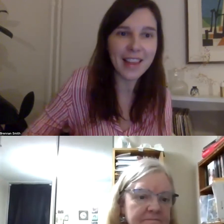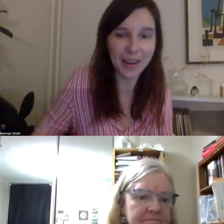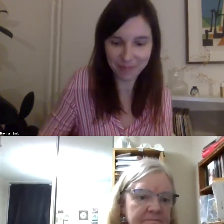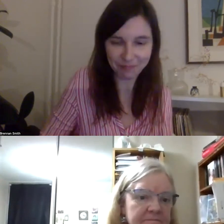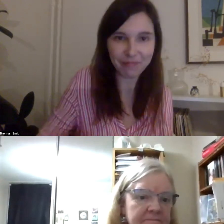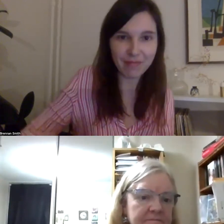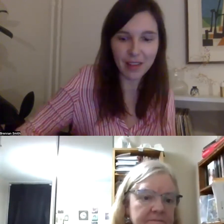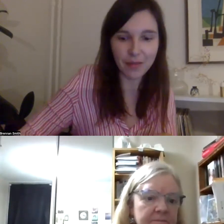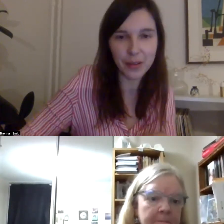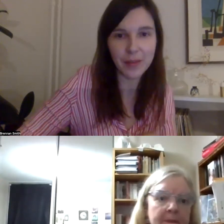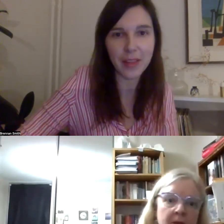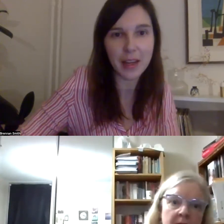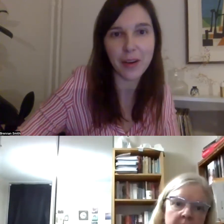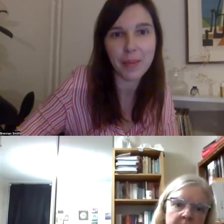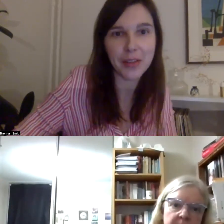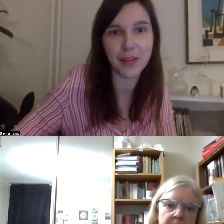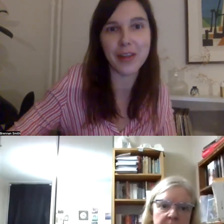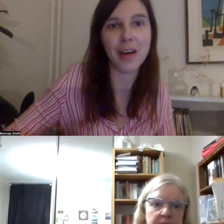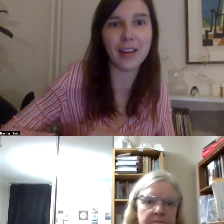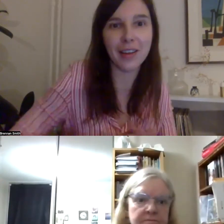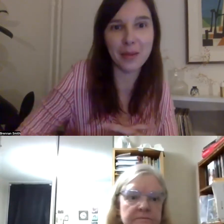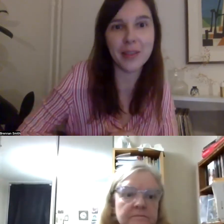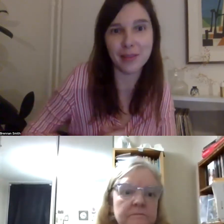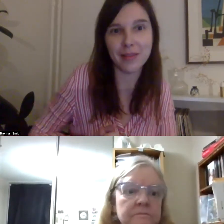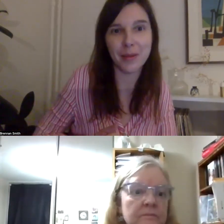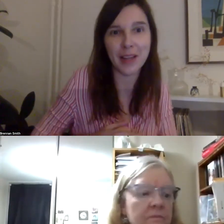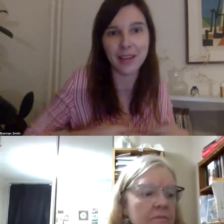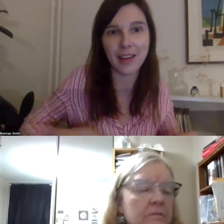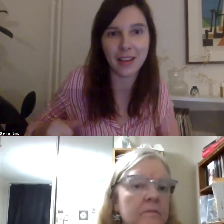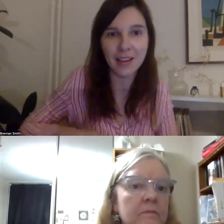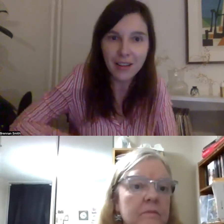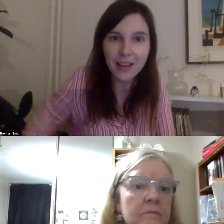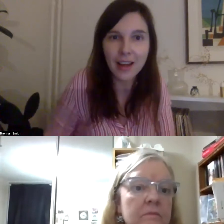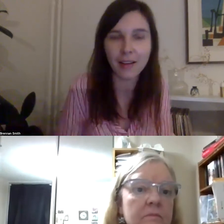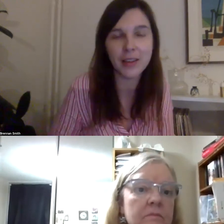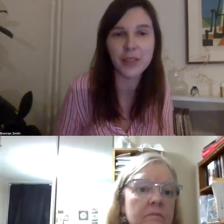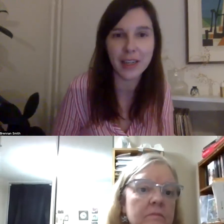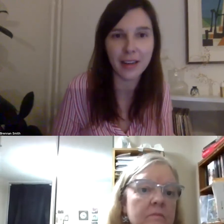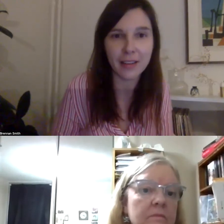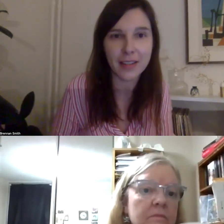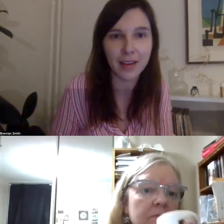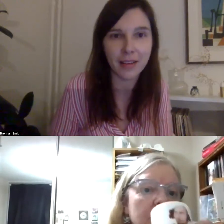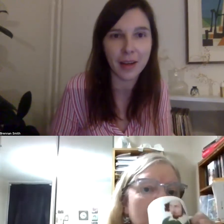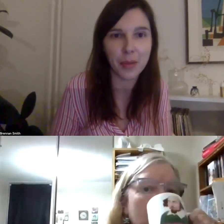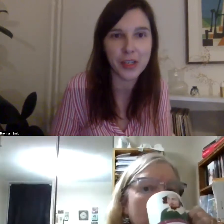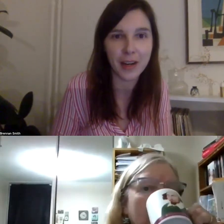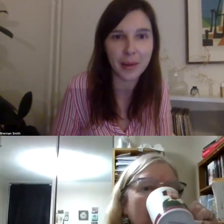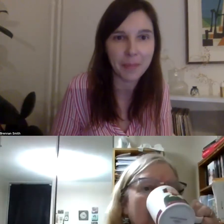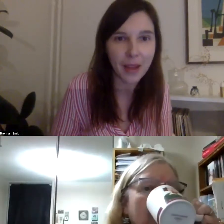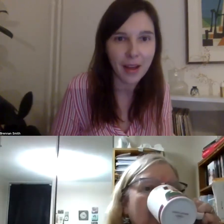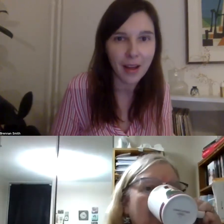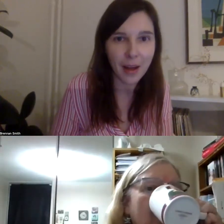Hi there. Hi. First of all, thank you very much for the talk. It was really interesting and I appreciated